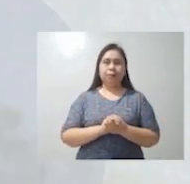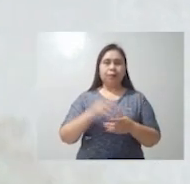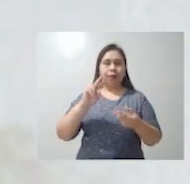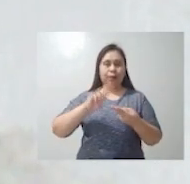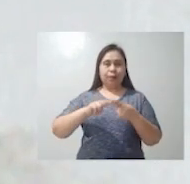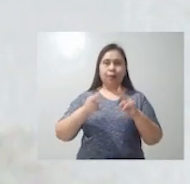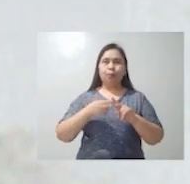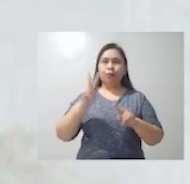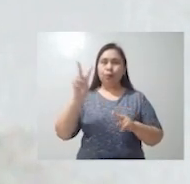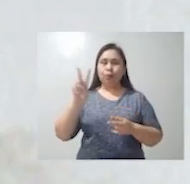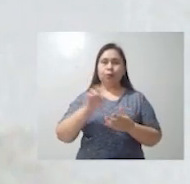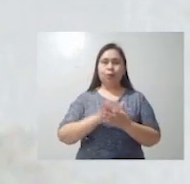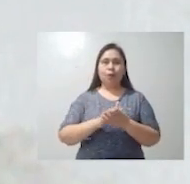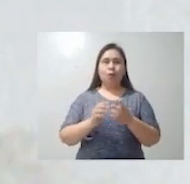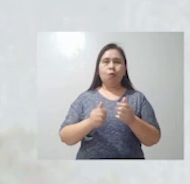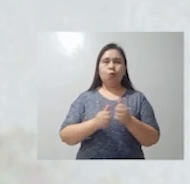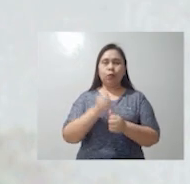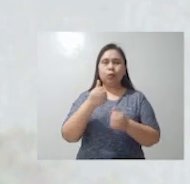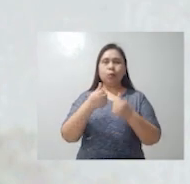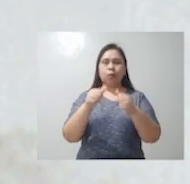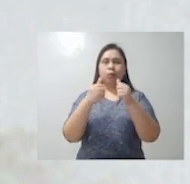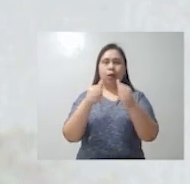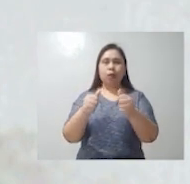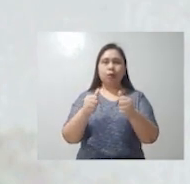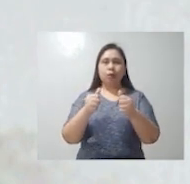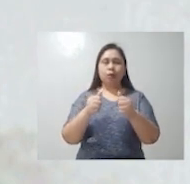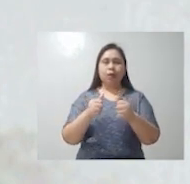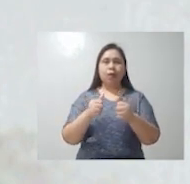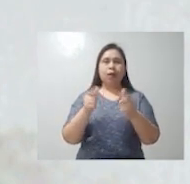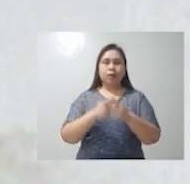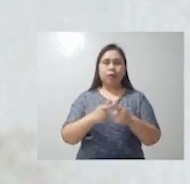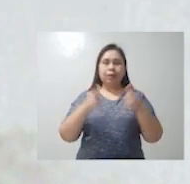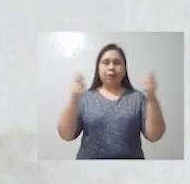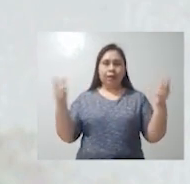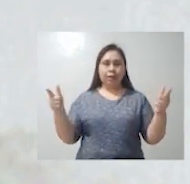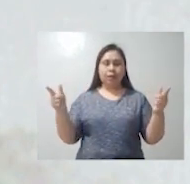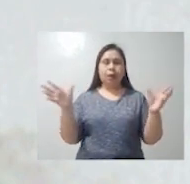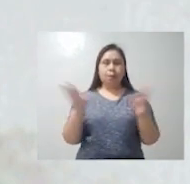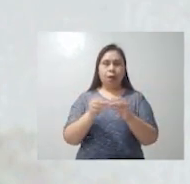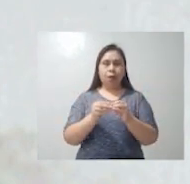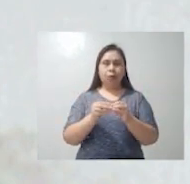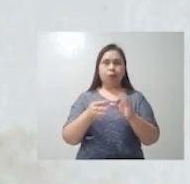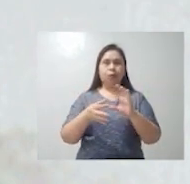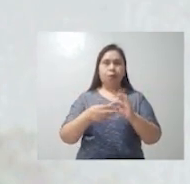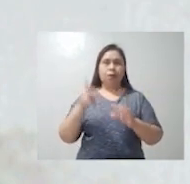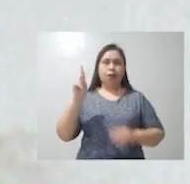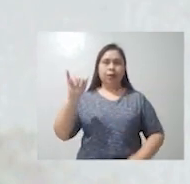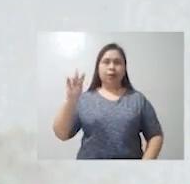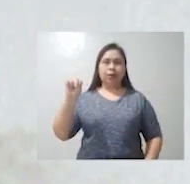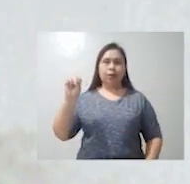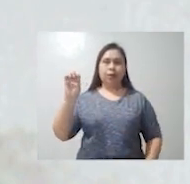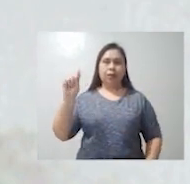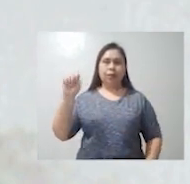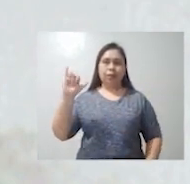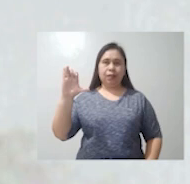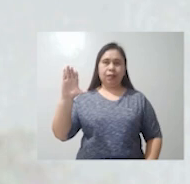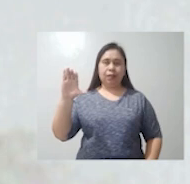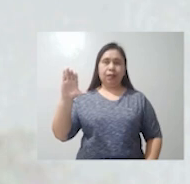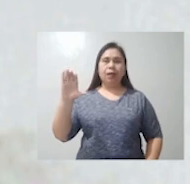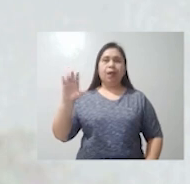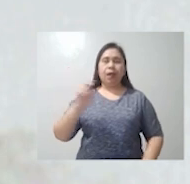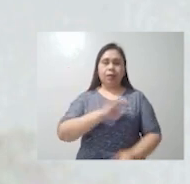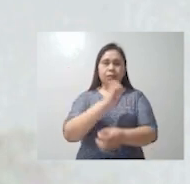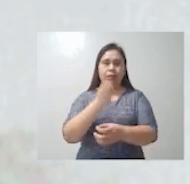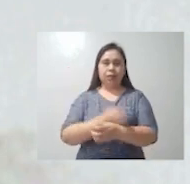Number 2. Which of the following has a greater amount of kinetic energy? A. Ice water.